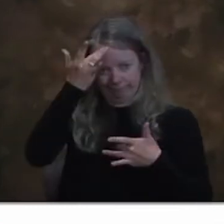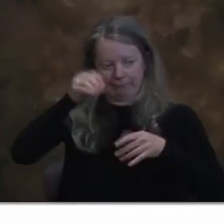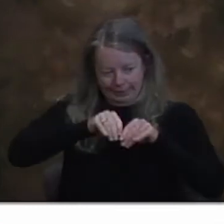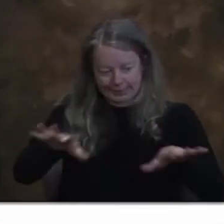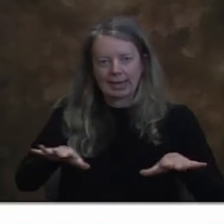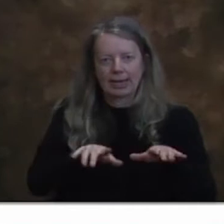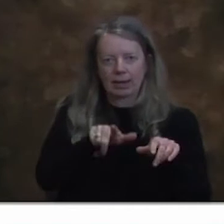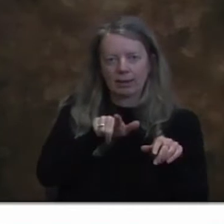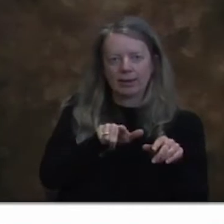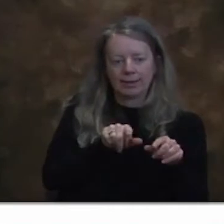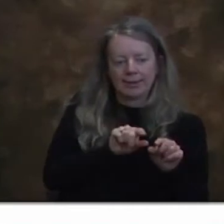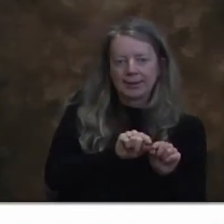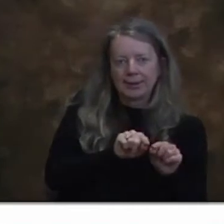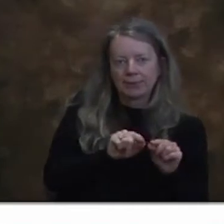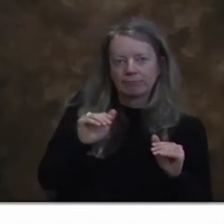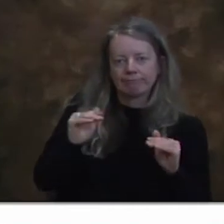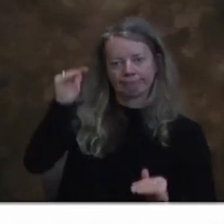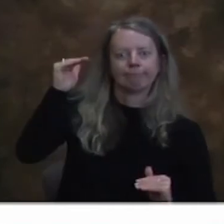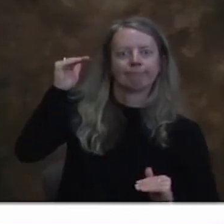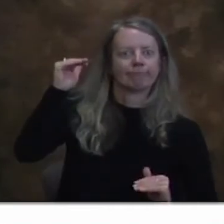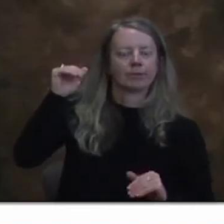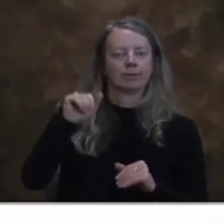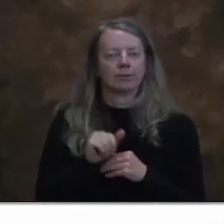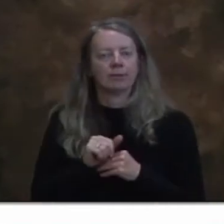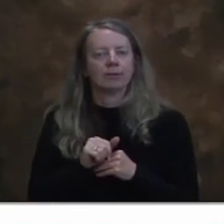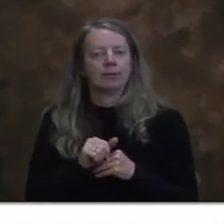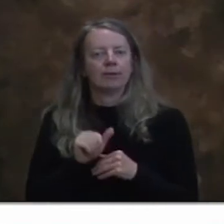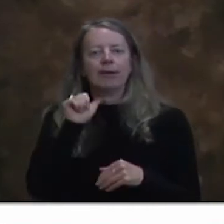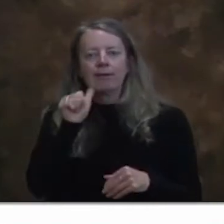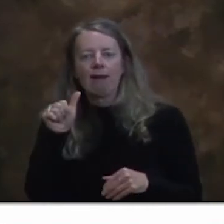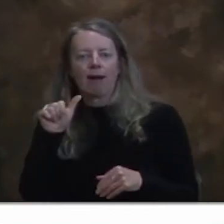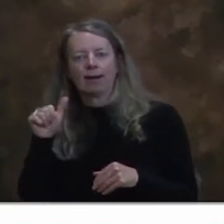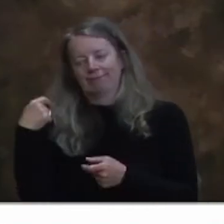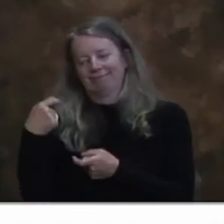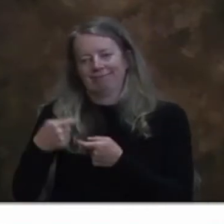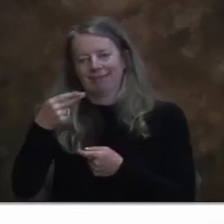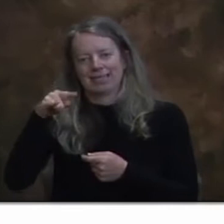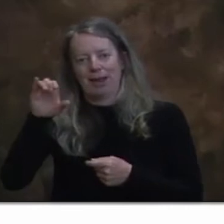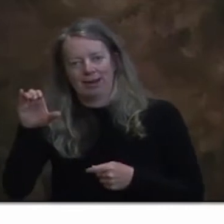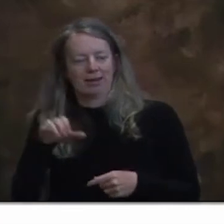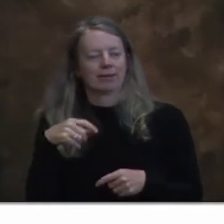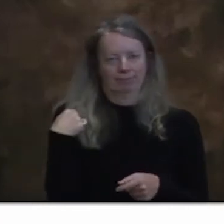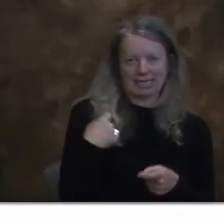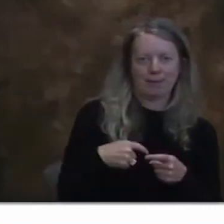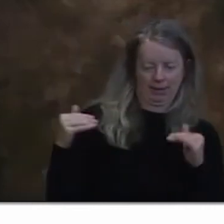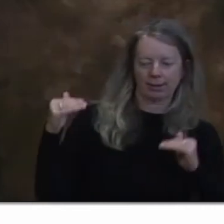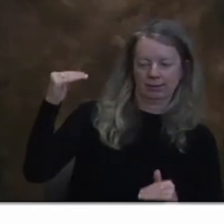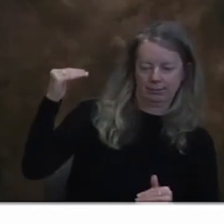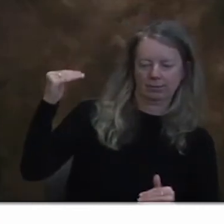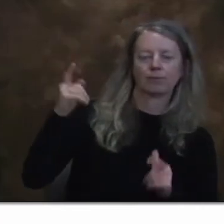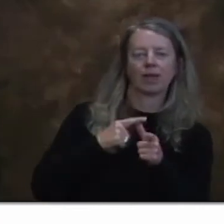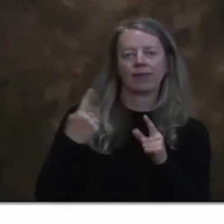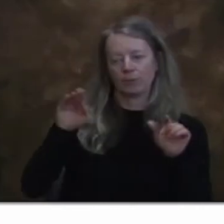disparity between non-Hispanic and Hispanic groups in the early months. But again, as equity-focused efforts began to